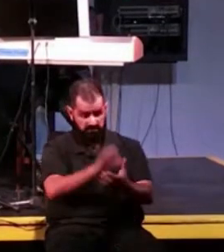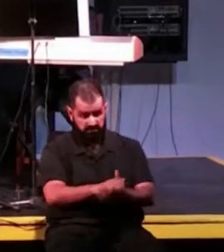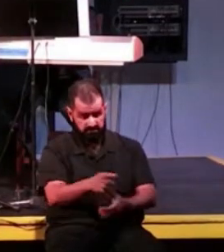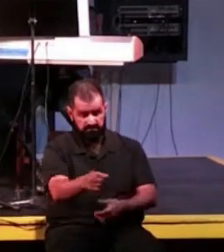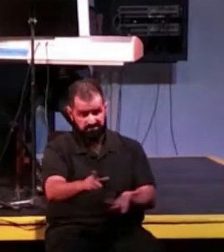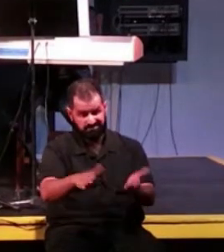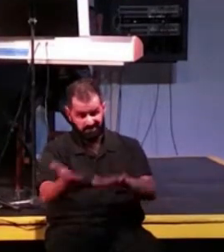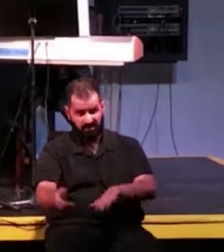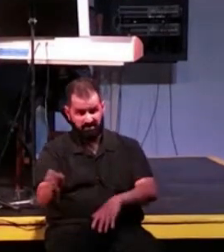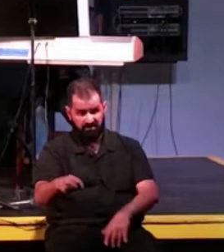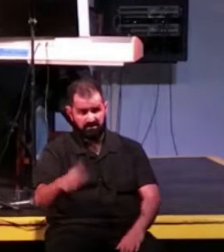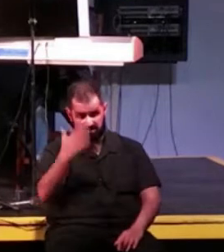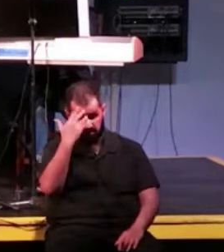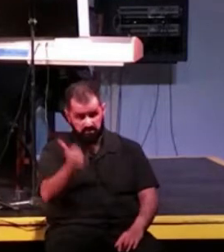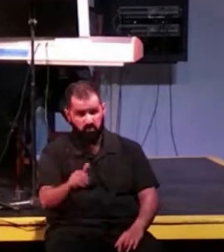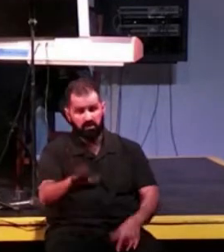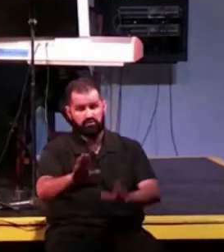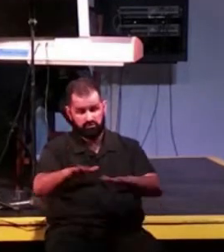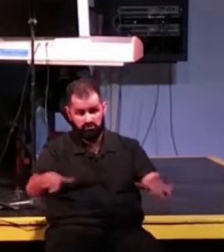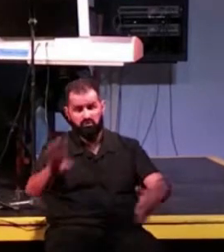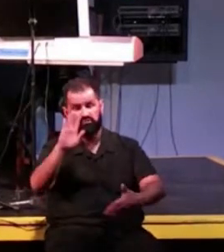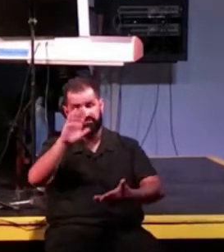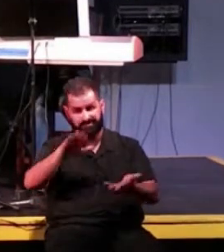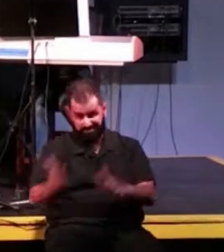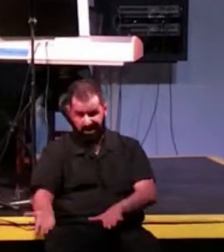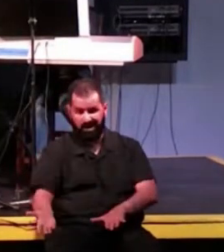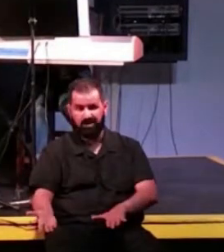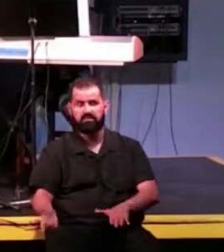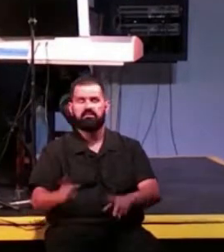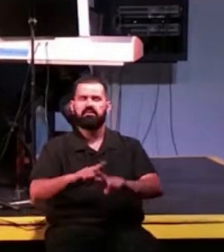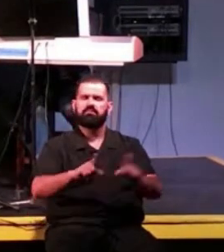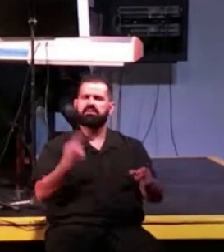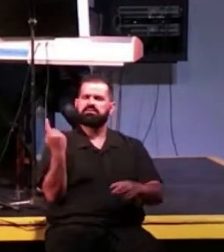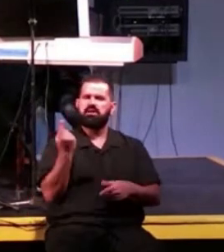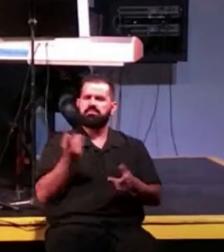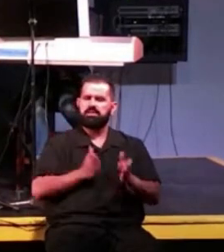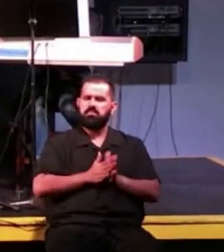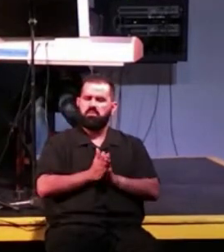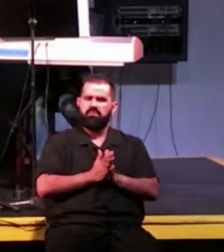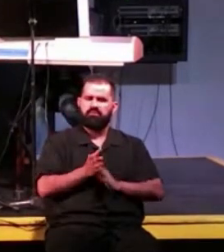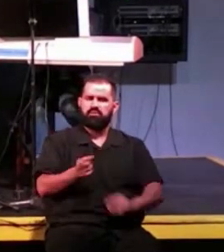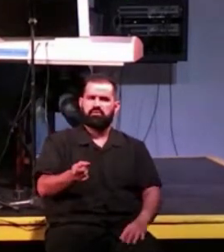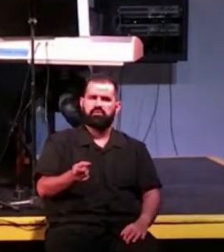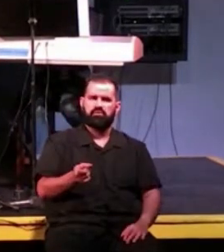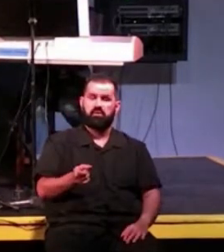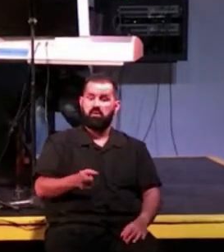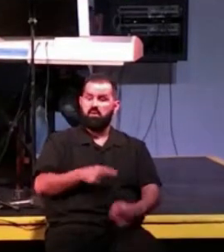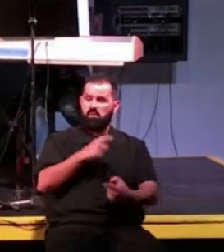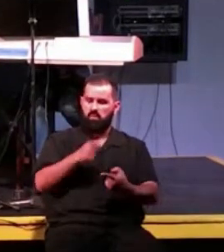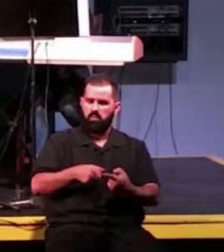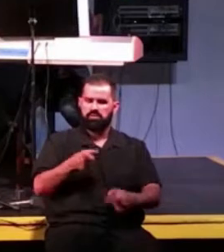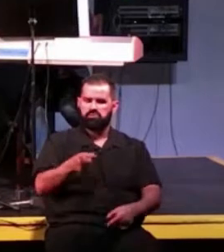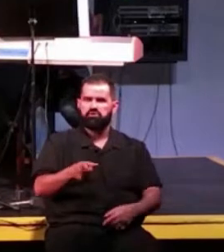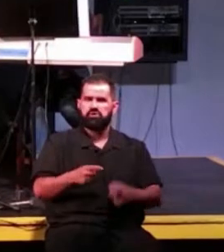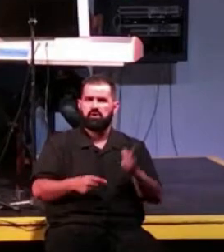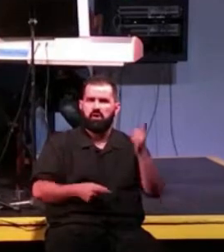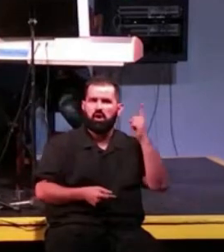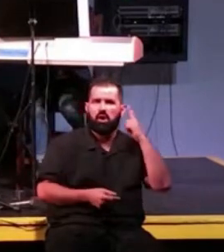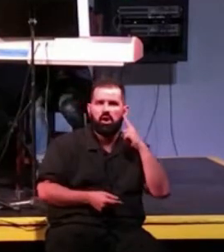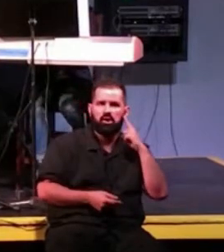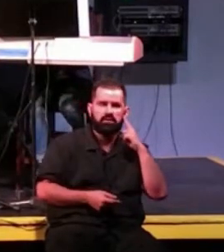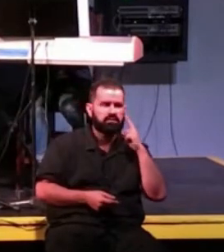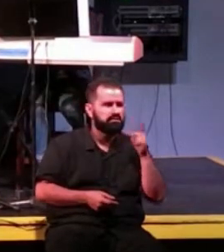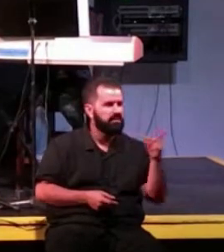die. That's why your children had to die. But see, something motivated Ruth. The Bible says when she heard that back